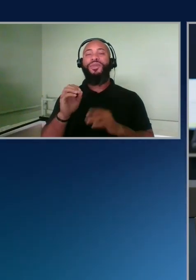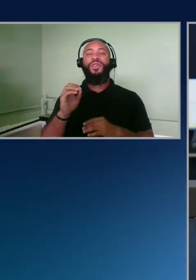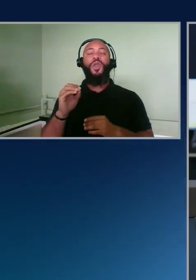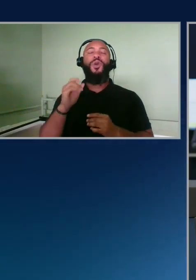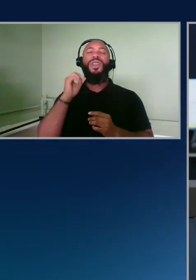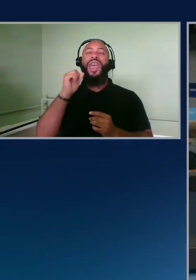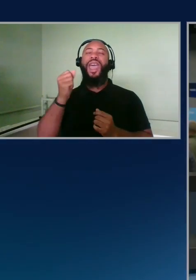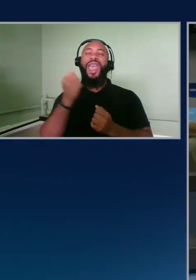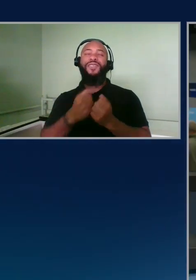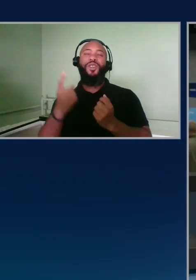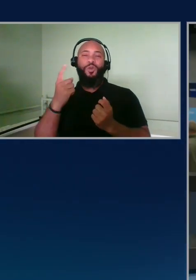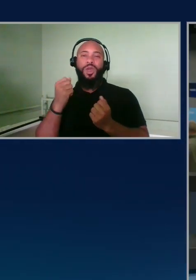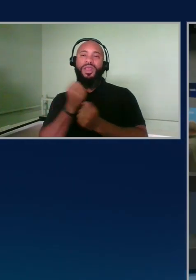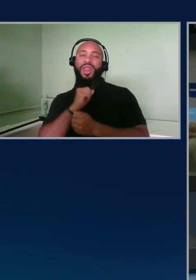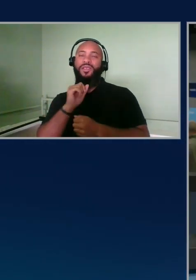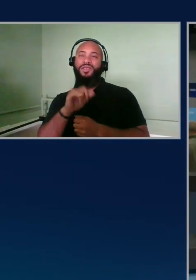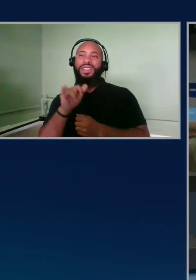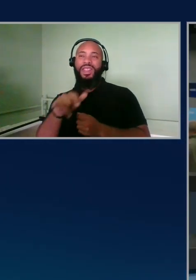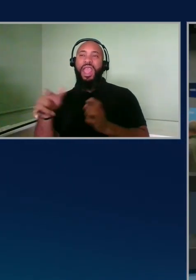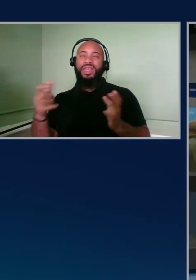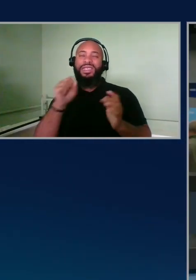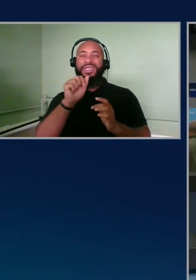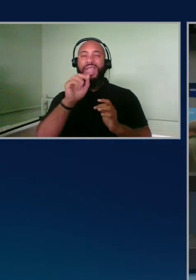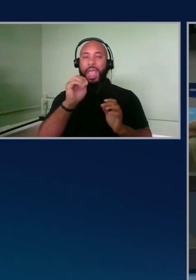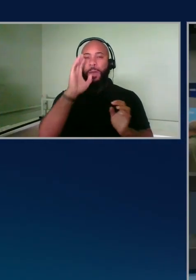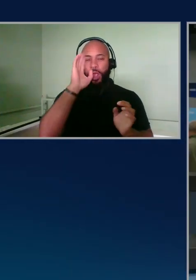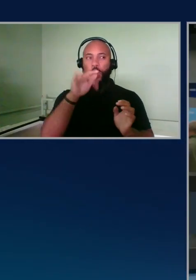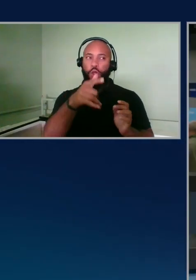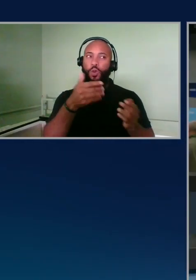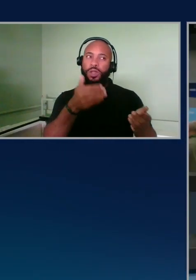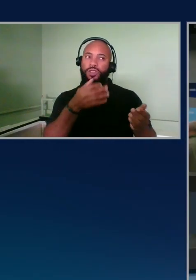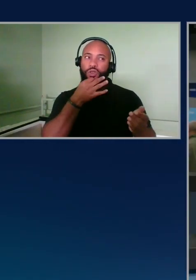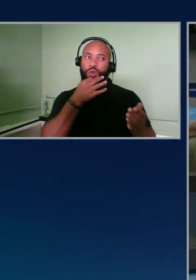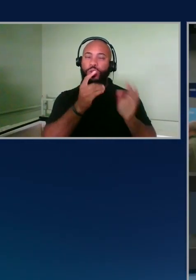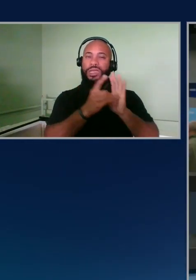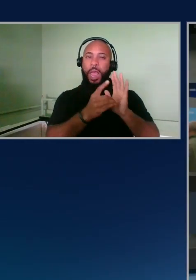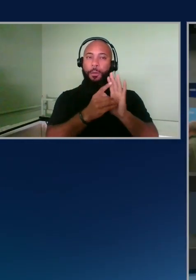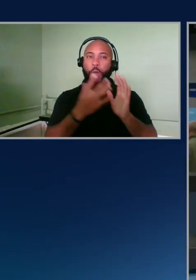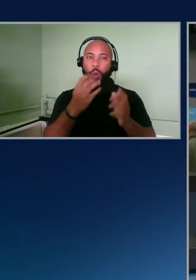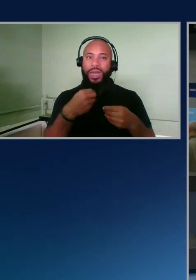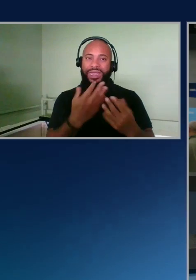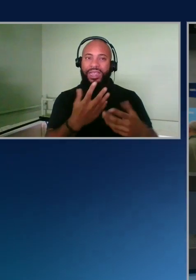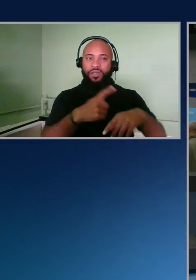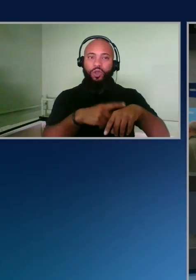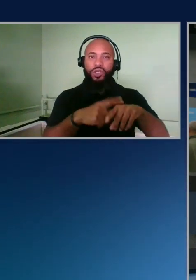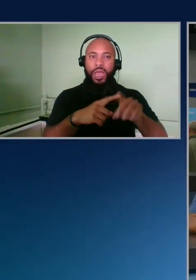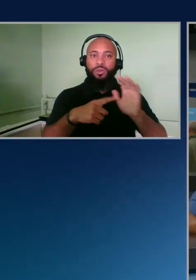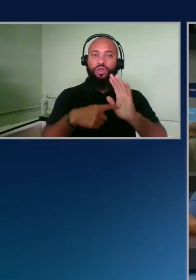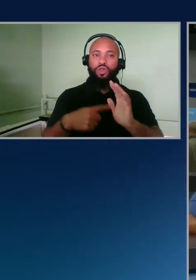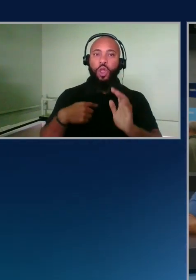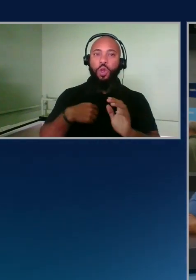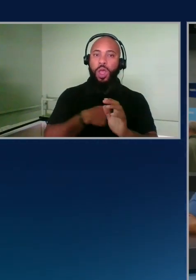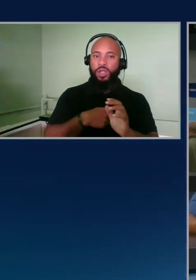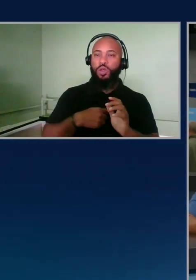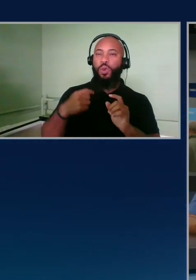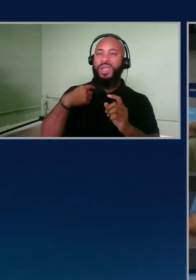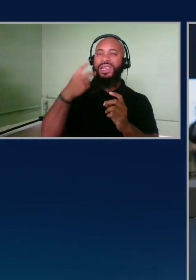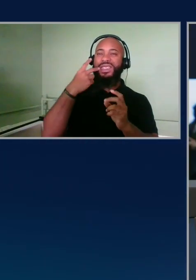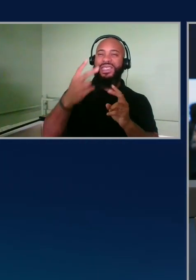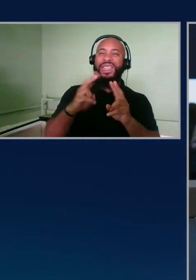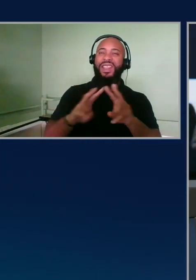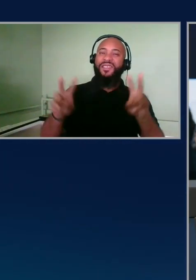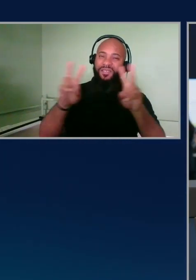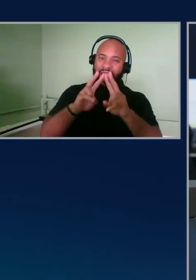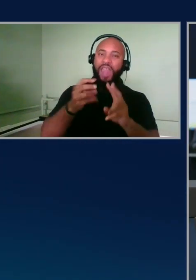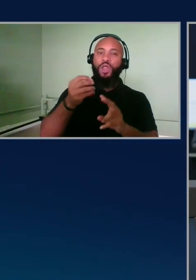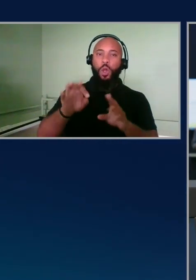going to get to a demo here. I want to give you enough time to show us all that you've got to show us. We're going to see some of the value, too, that OpenSearch brings when you get that